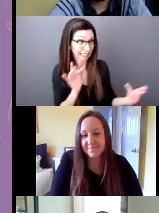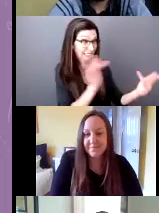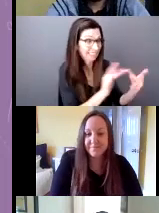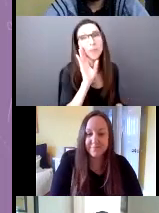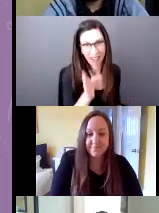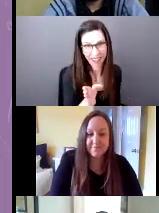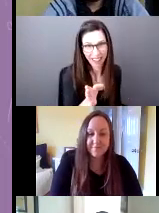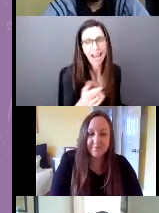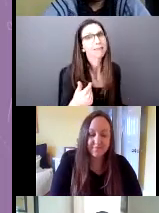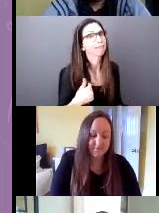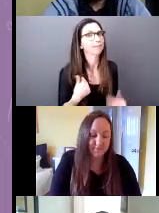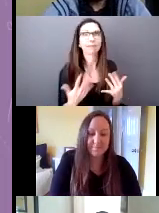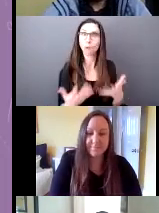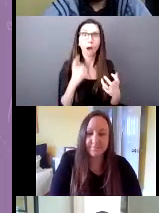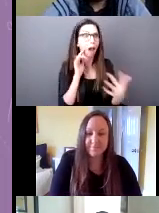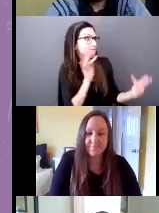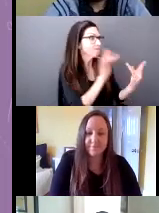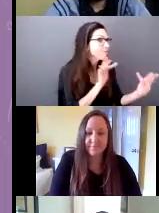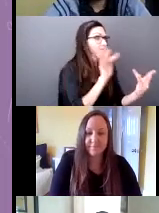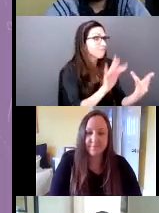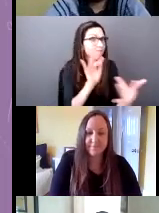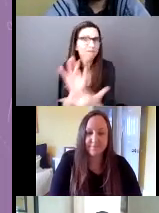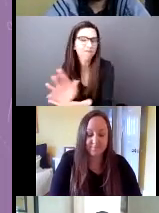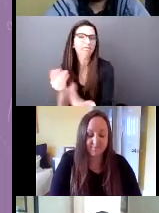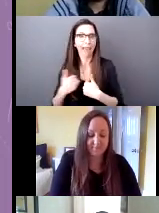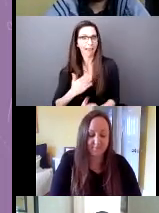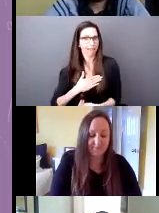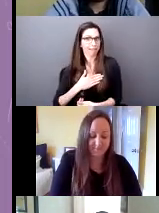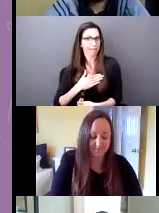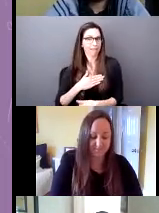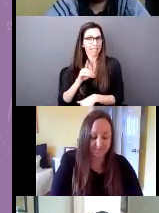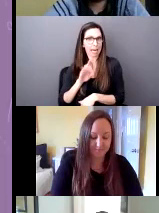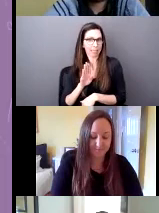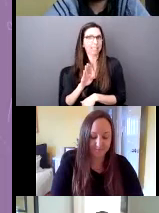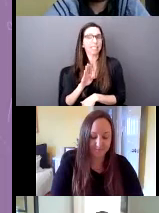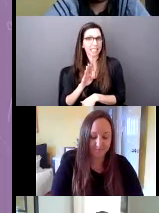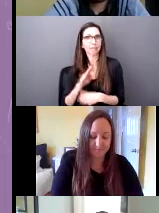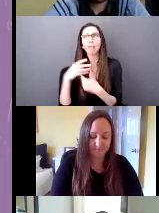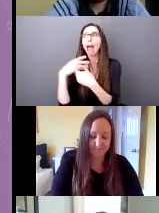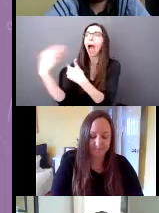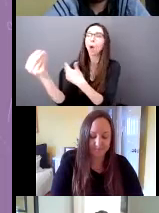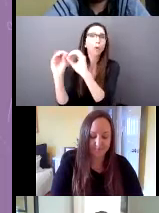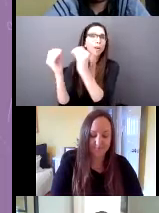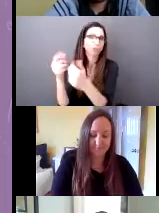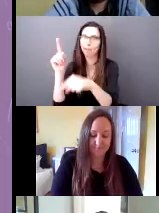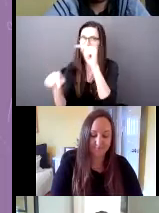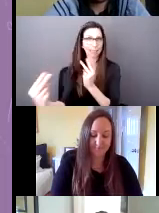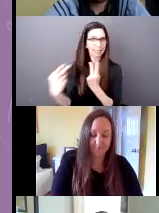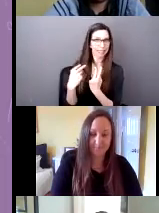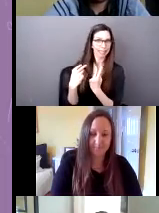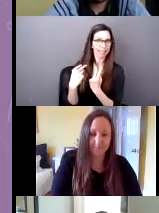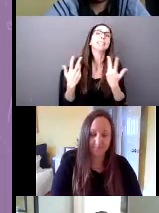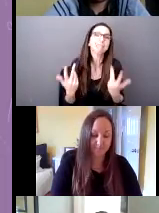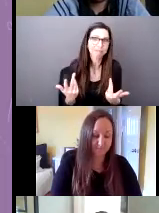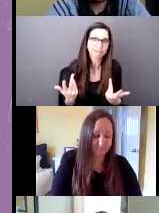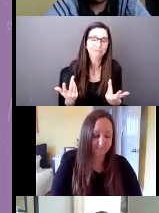update, because that's something we have our own internal database that's not accessible to external organizations. So it's part of our